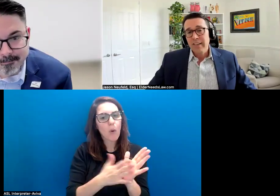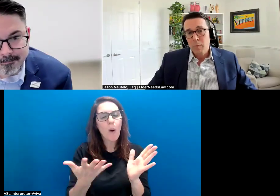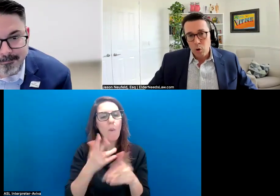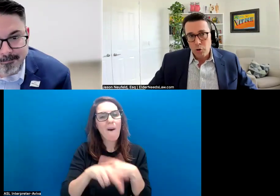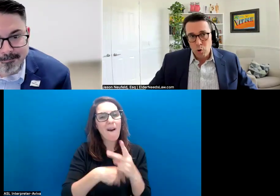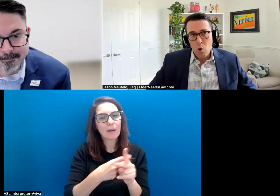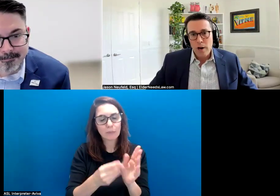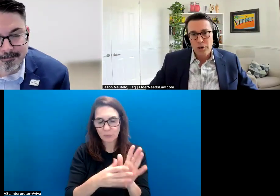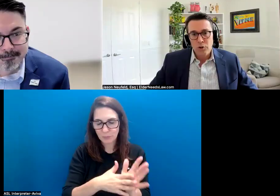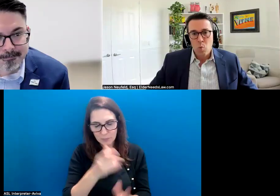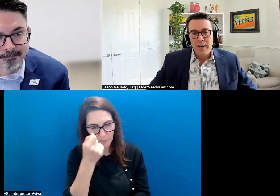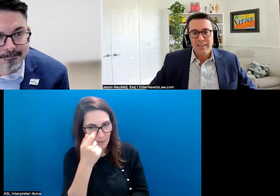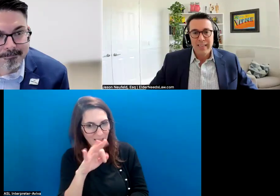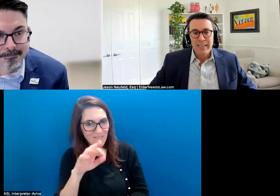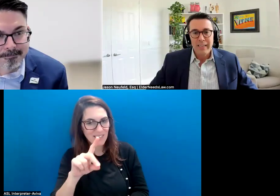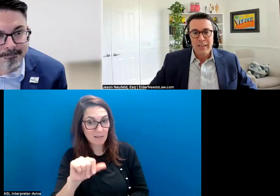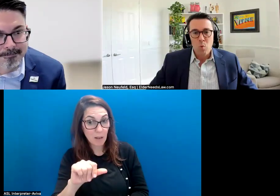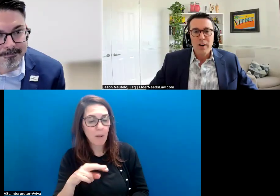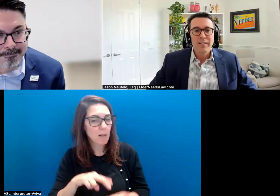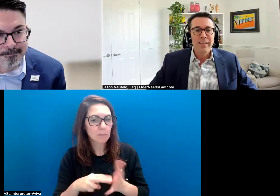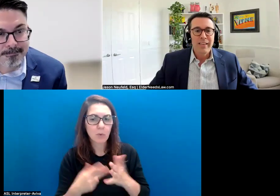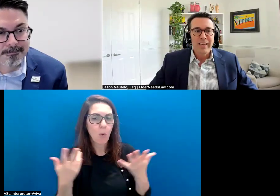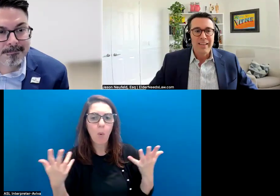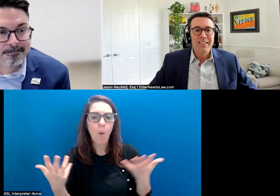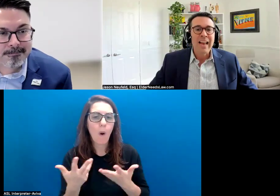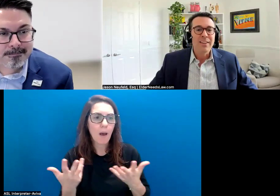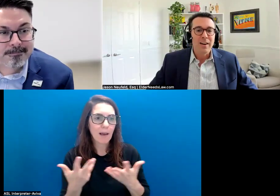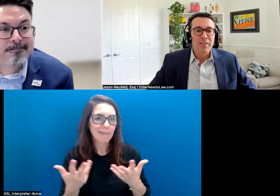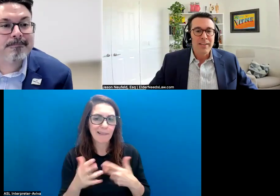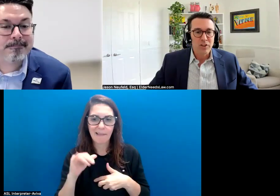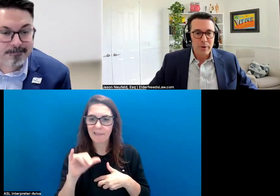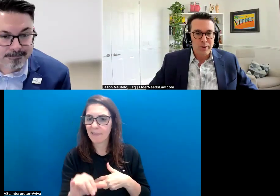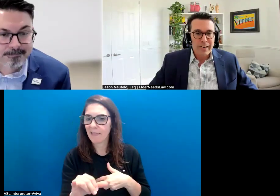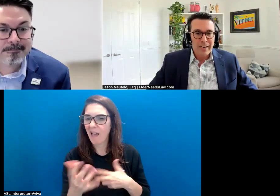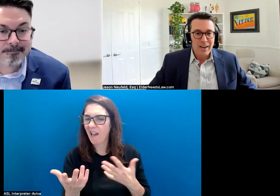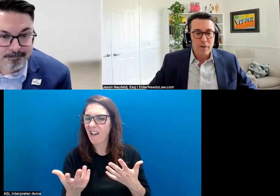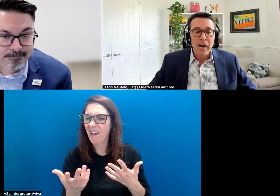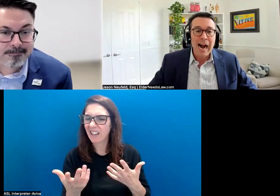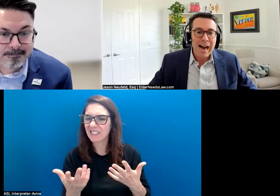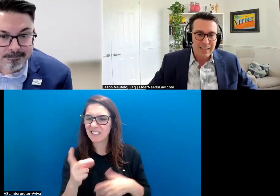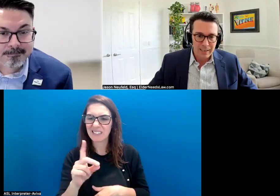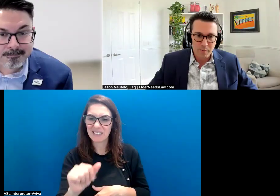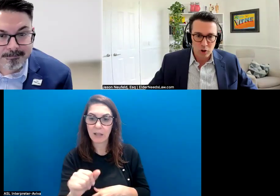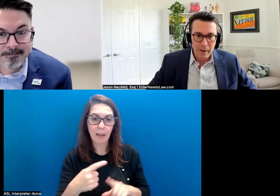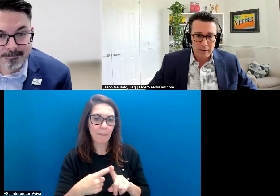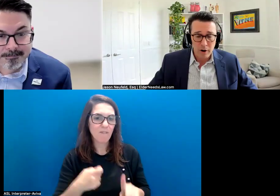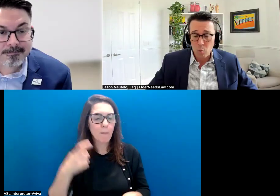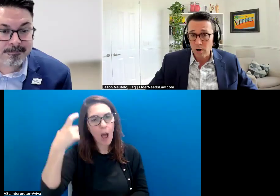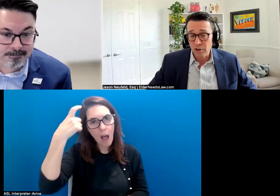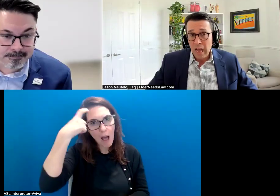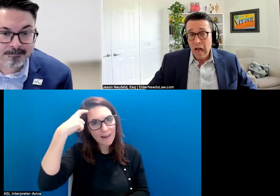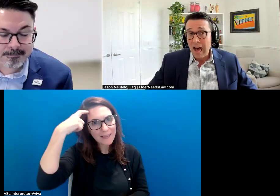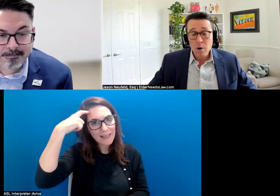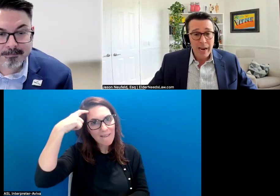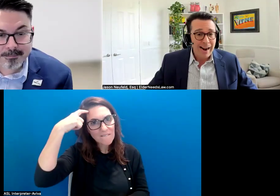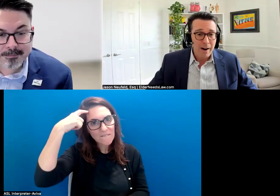if they're disabled, the real question is what is the extent of the disability from a cognitive perspective? In other